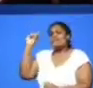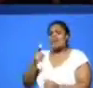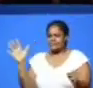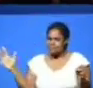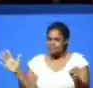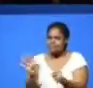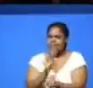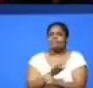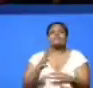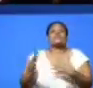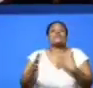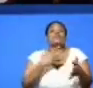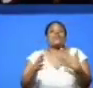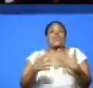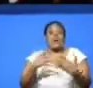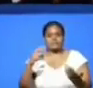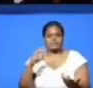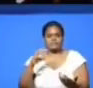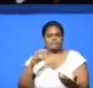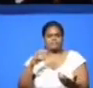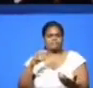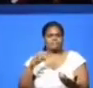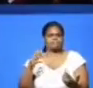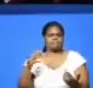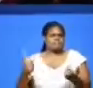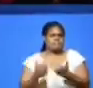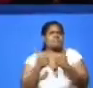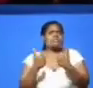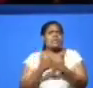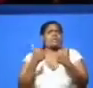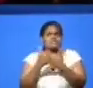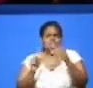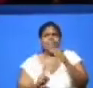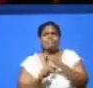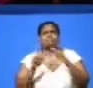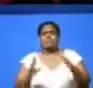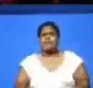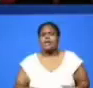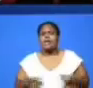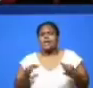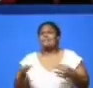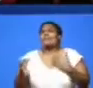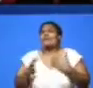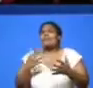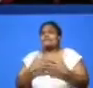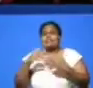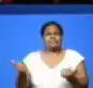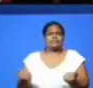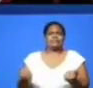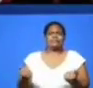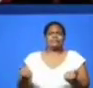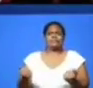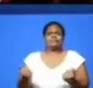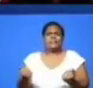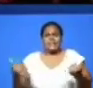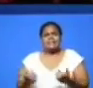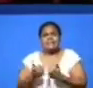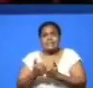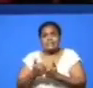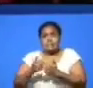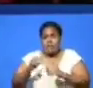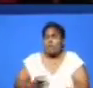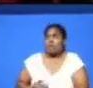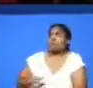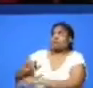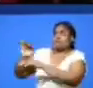trial that you face. I don't care what your mountains look like, sir. I don't care what your valleys look like, ma'am.